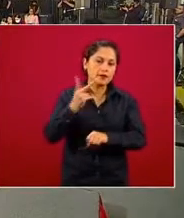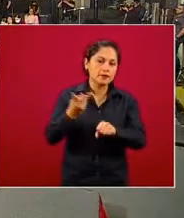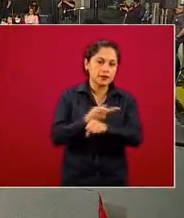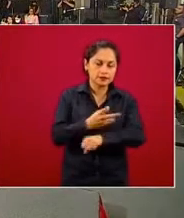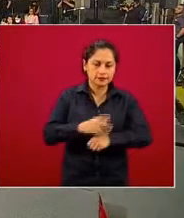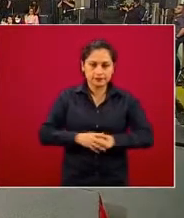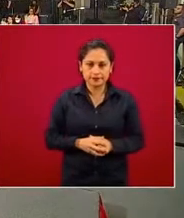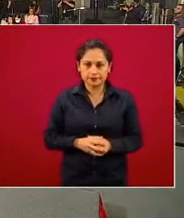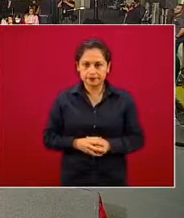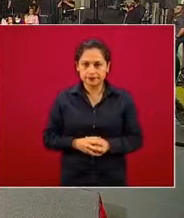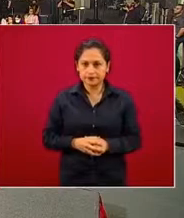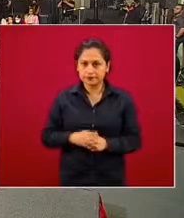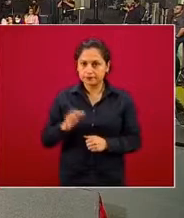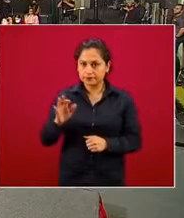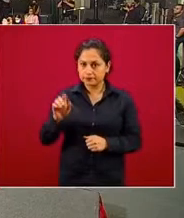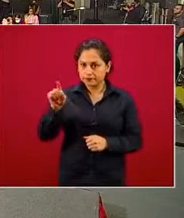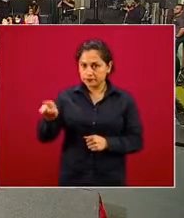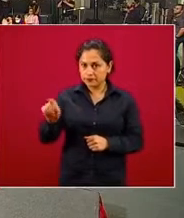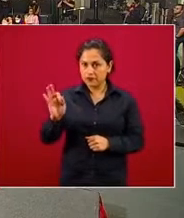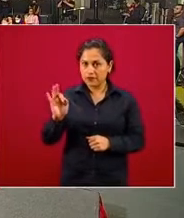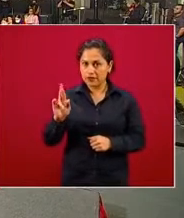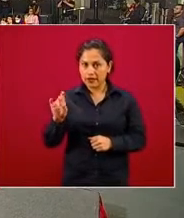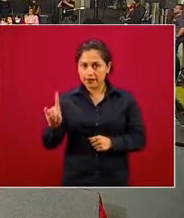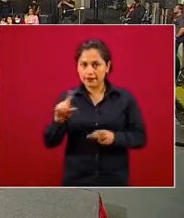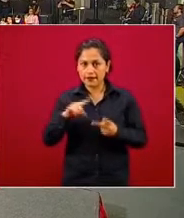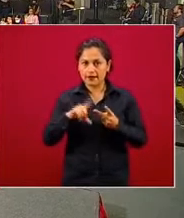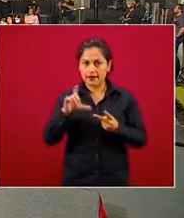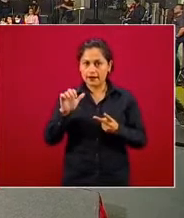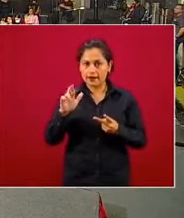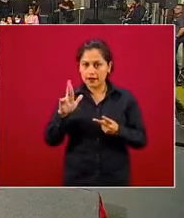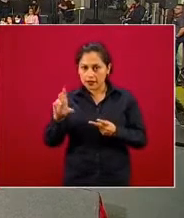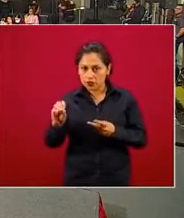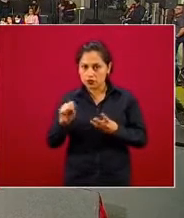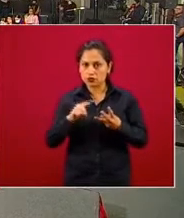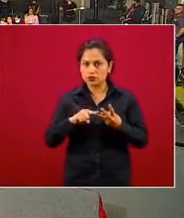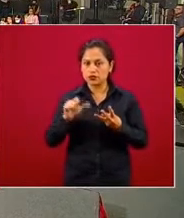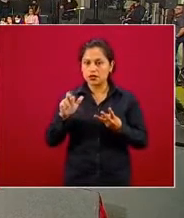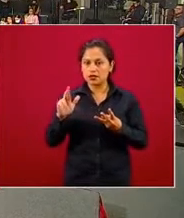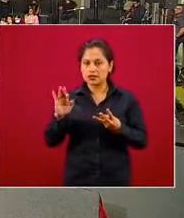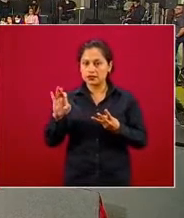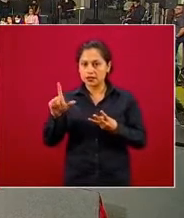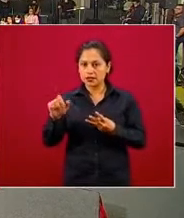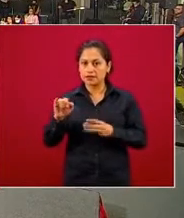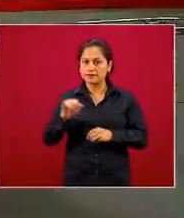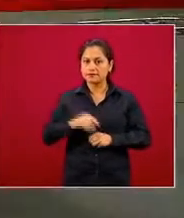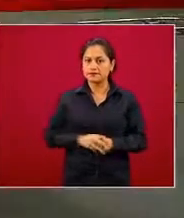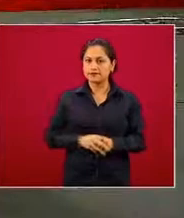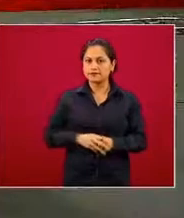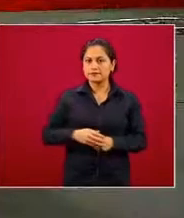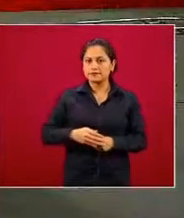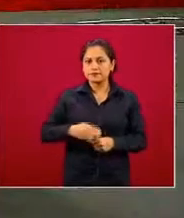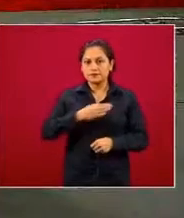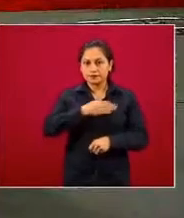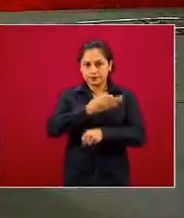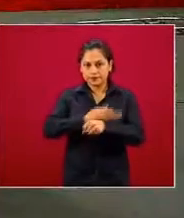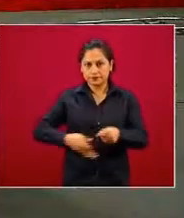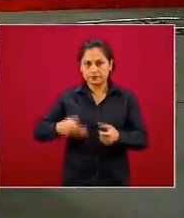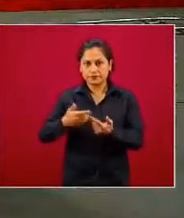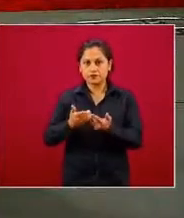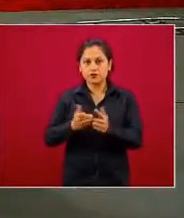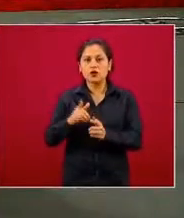doctora Sheinbaum. Fernanda, Carlos, Araceli. Good afternoon. I work for Buenas Glucosa tardes. Atomica. Para Glucosa